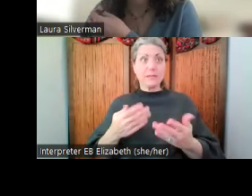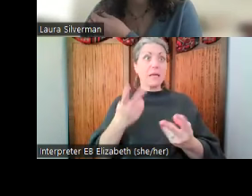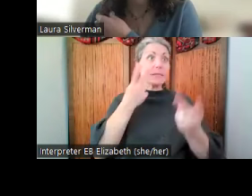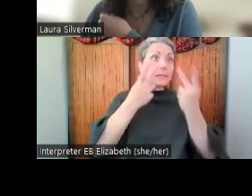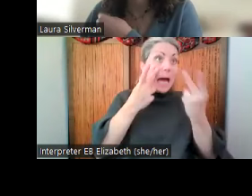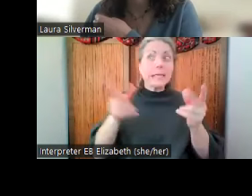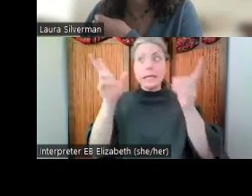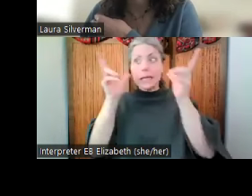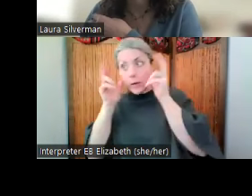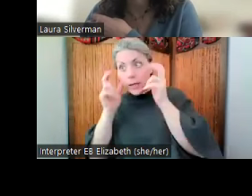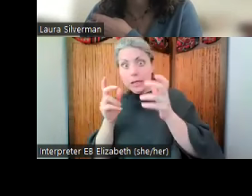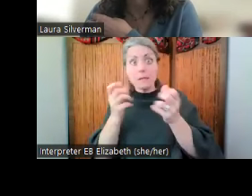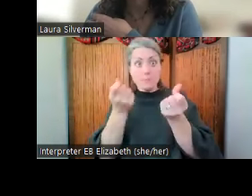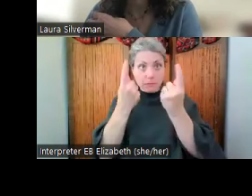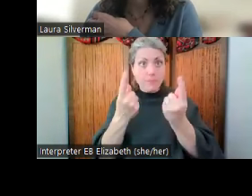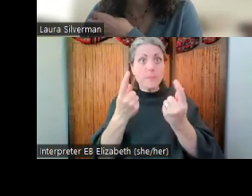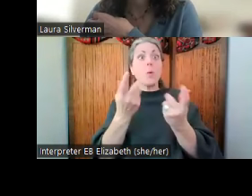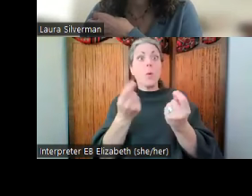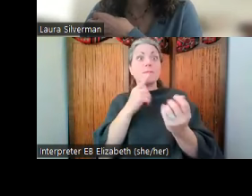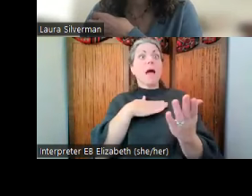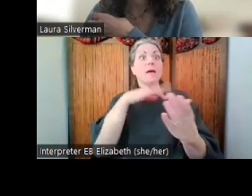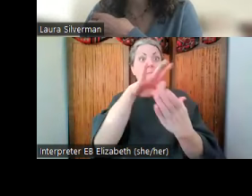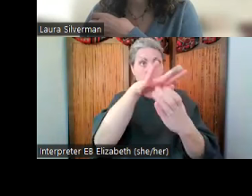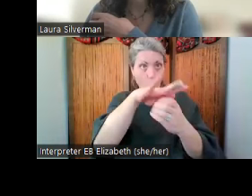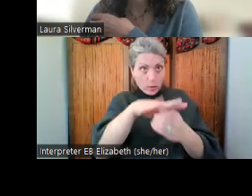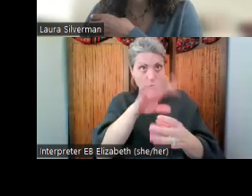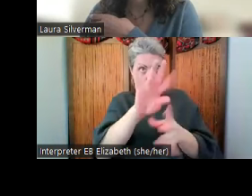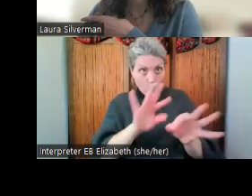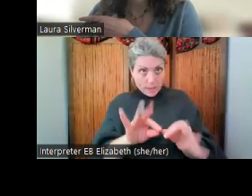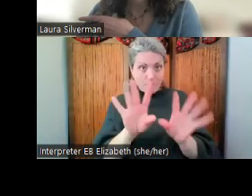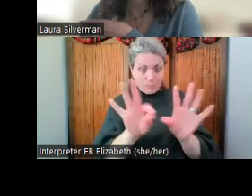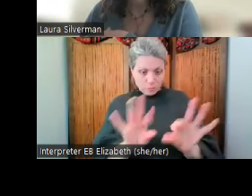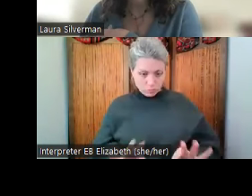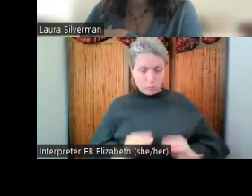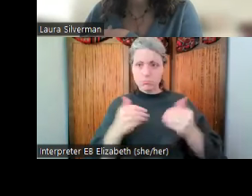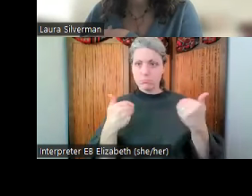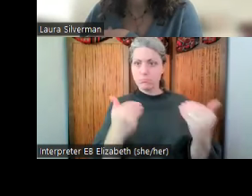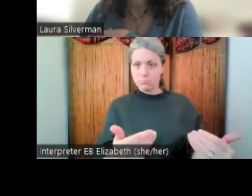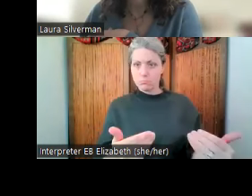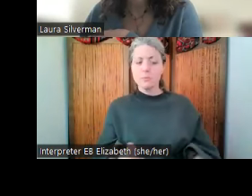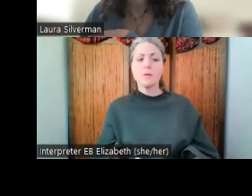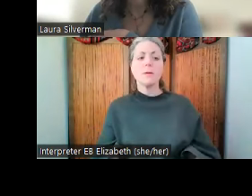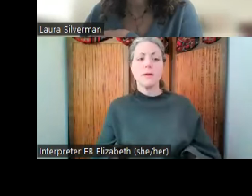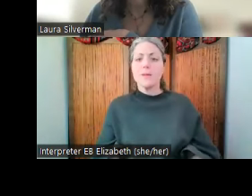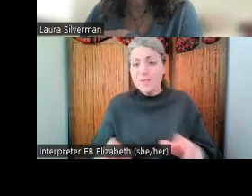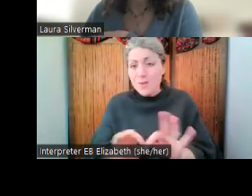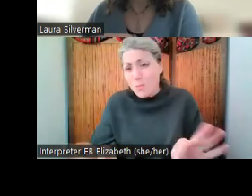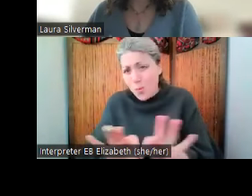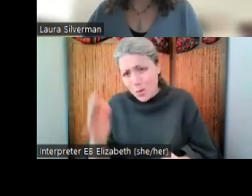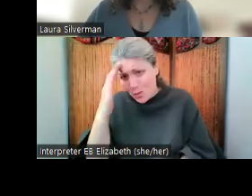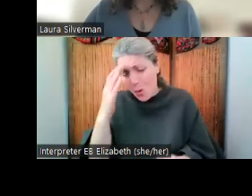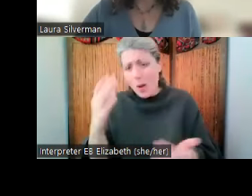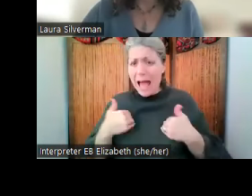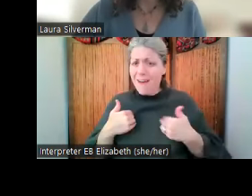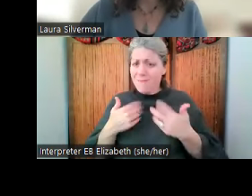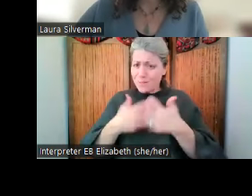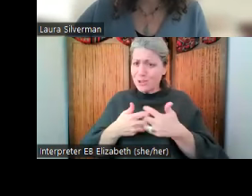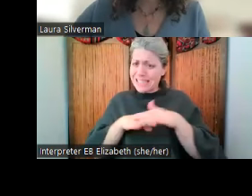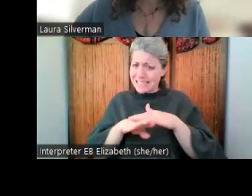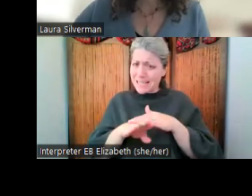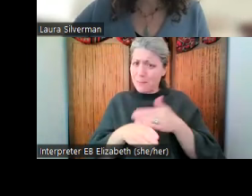ballot and to select their choices. So it's important to know that these machines are